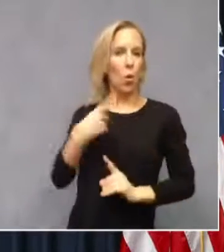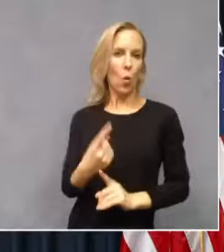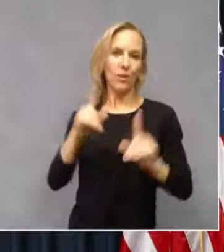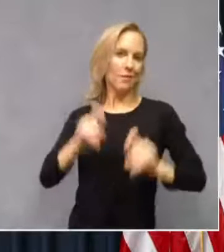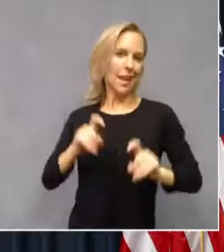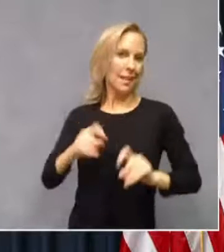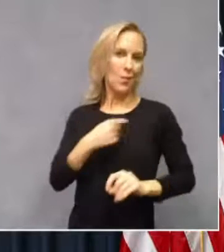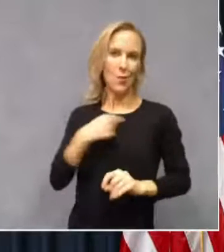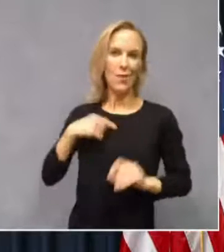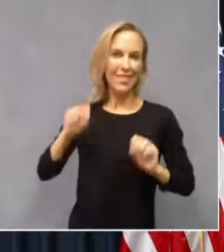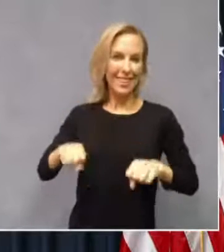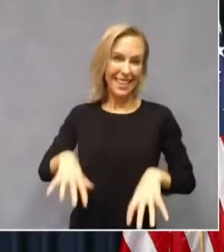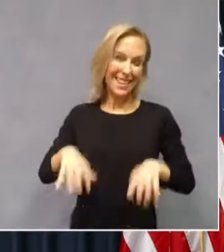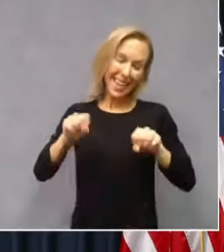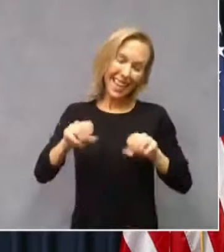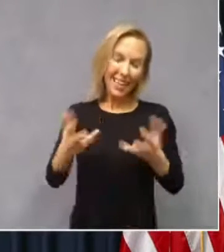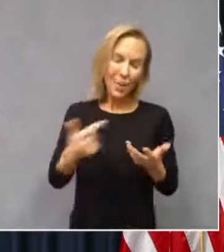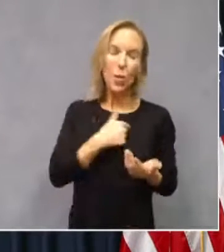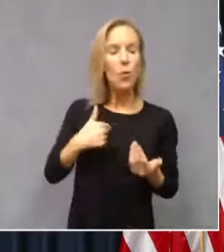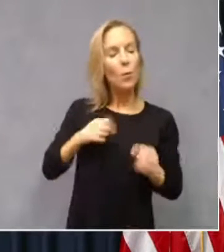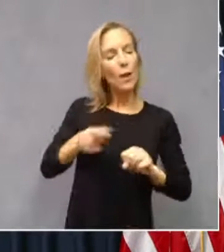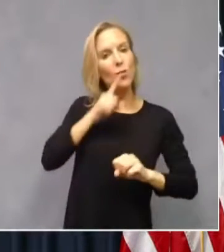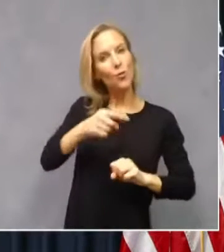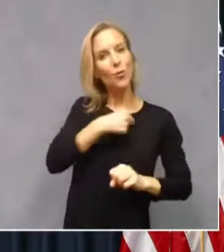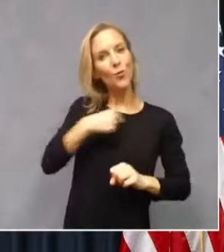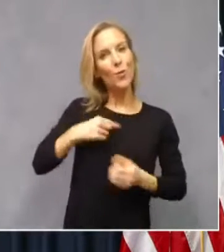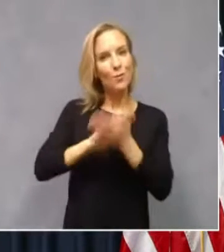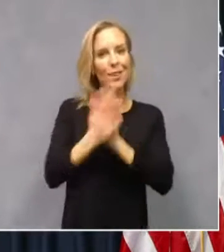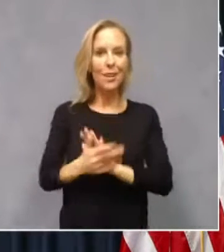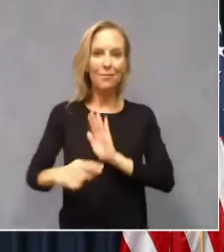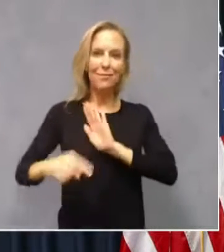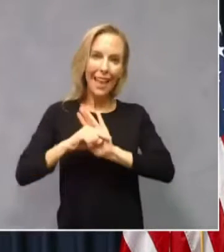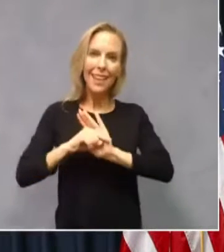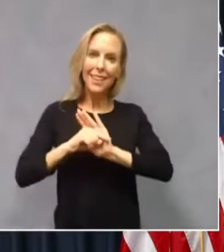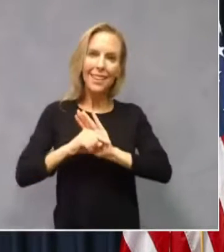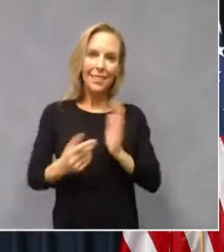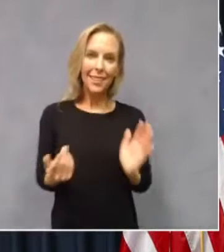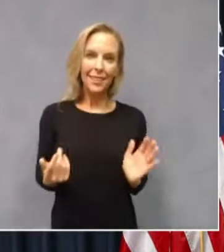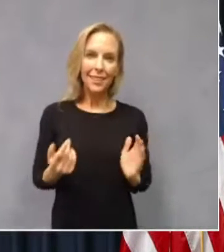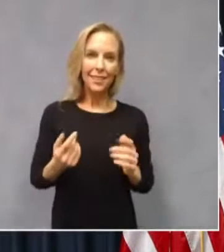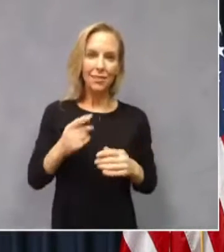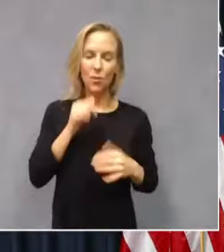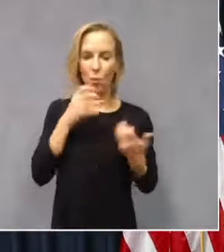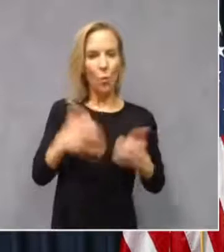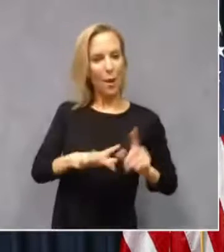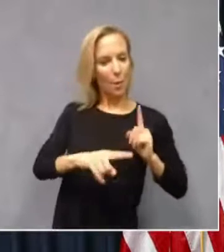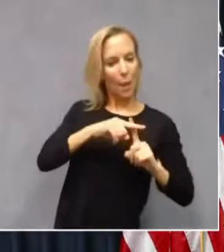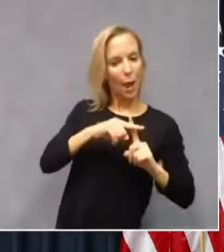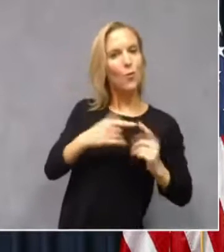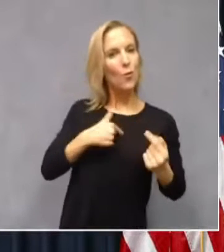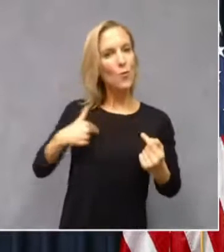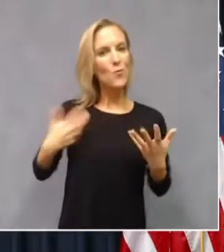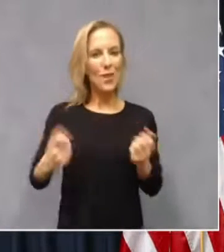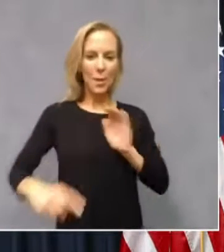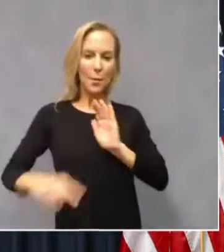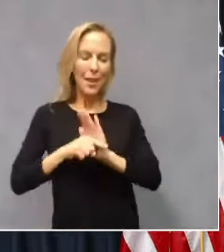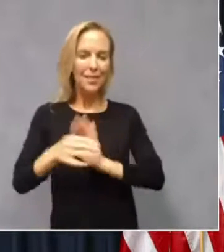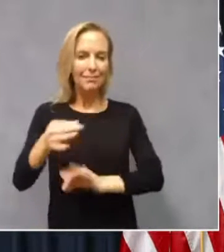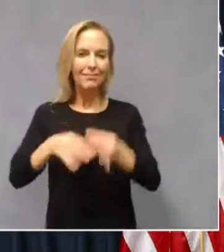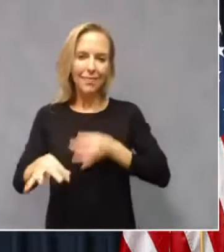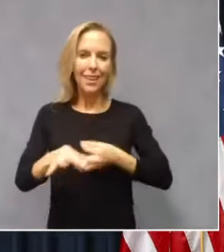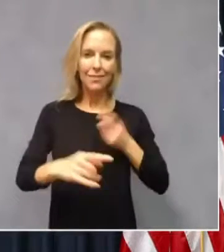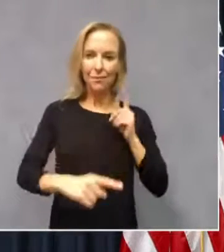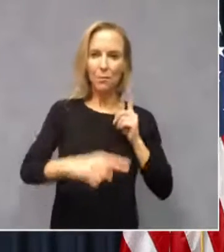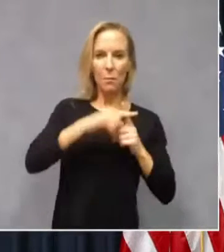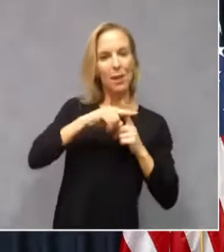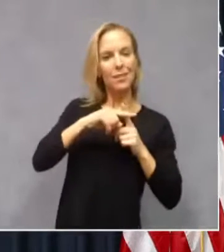well, there's several, but we want to be negative as opposed to positive. We want the minus instead of the plus.